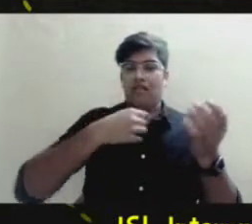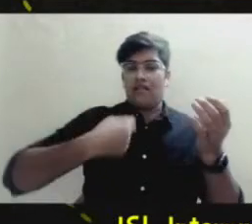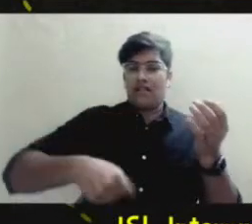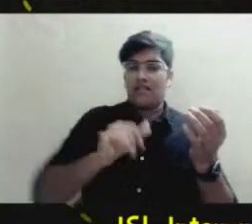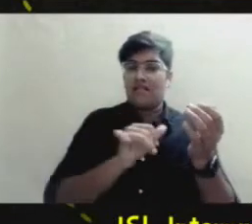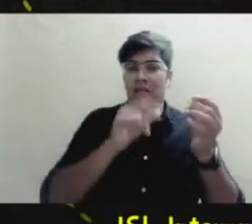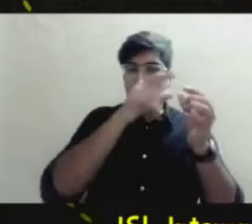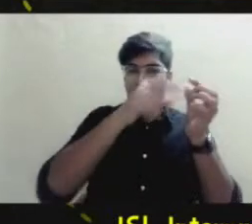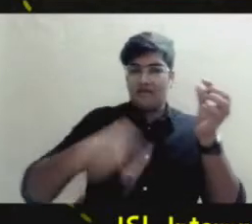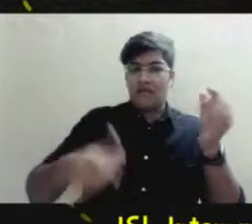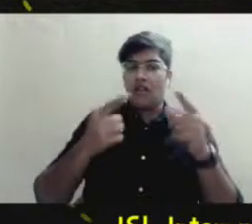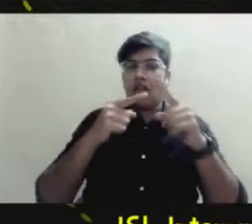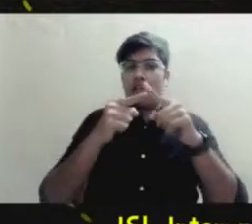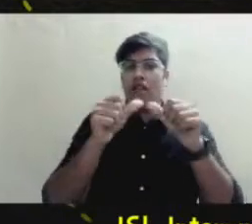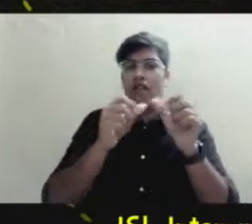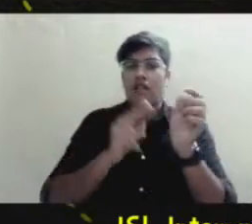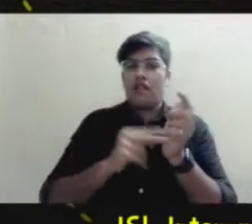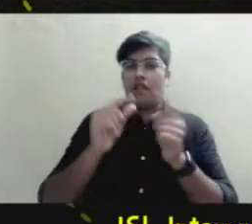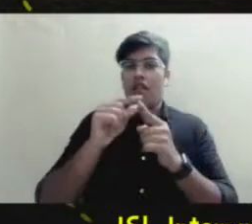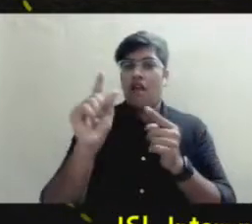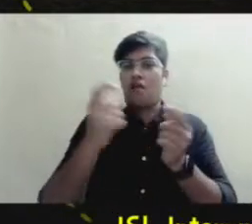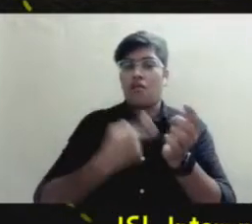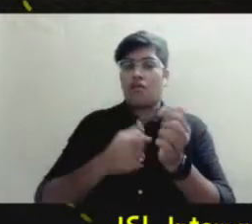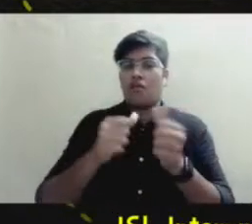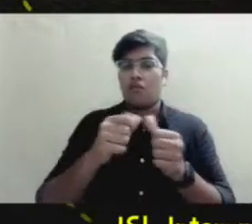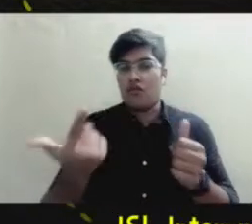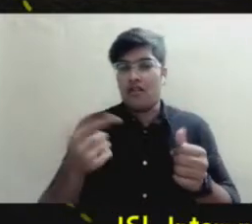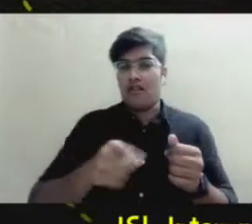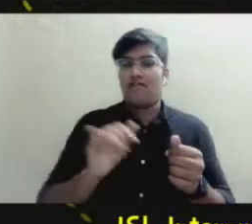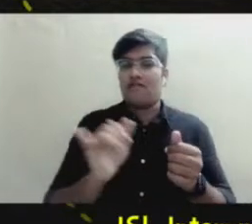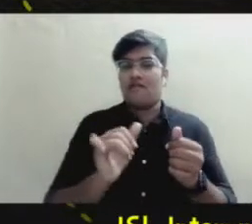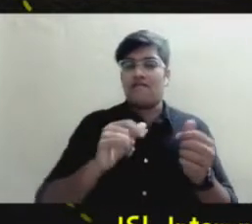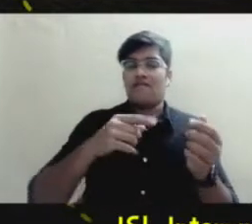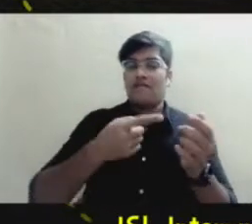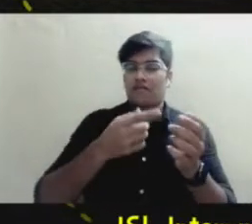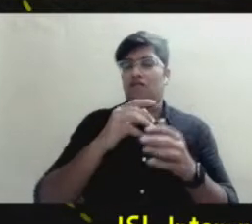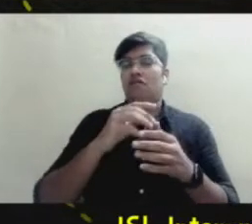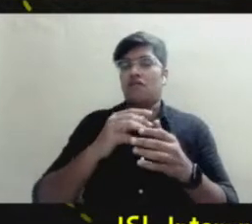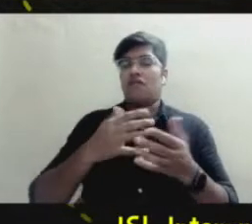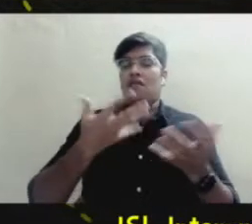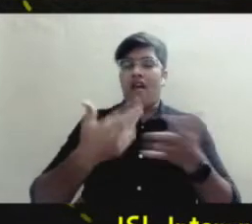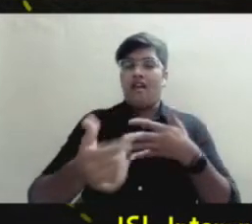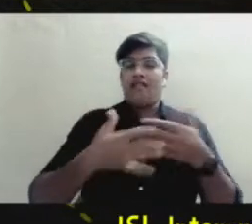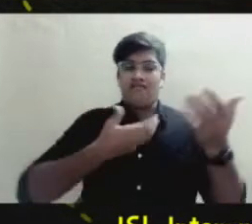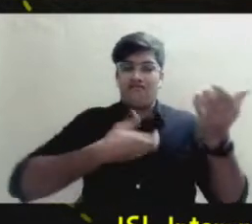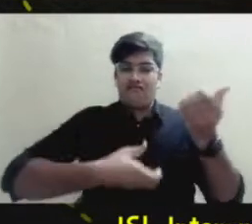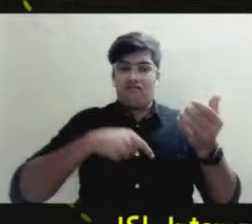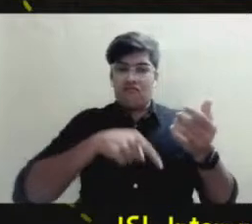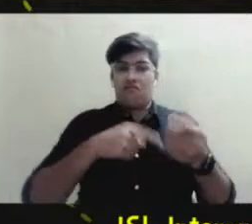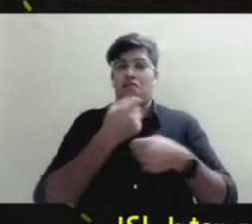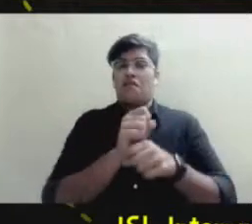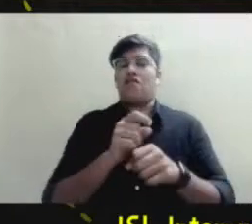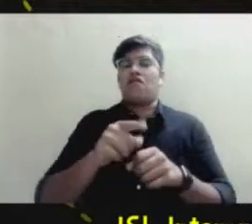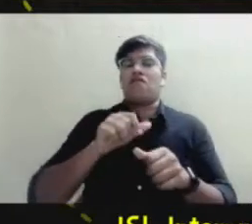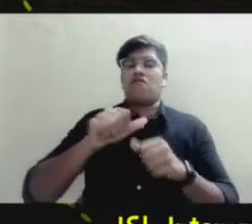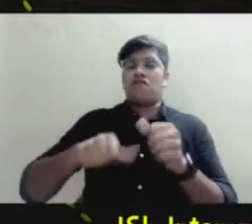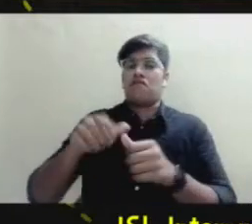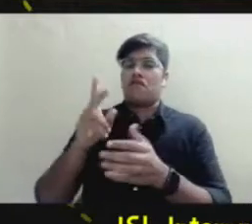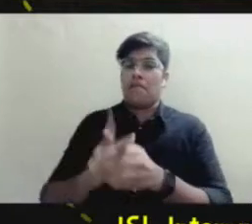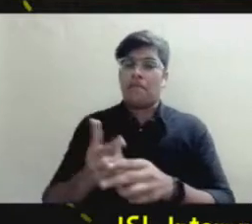a tanpura, dressed in pristine white, or then in jogia robes,